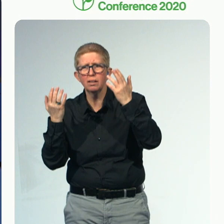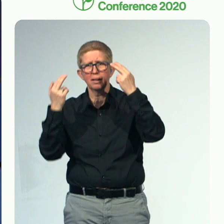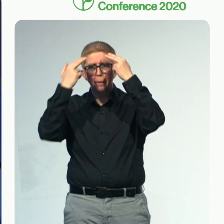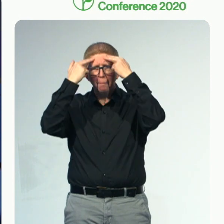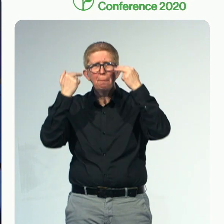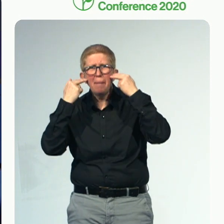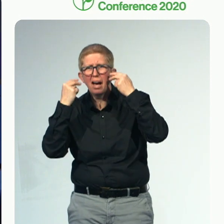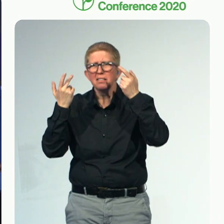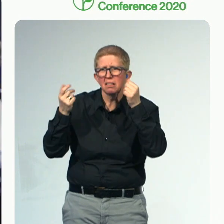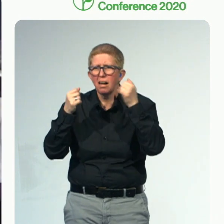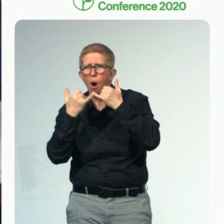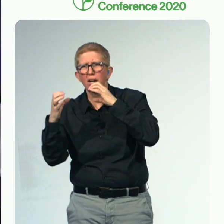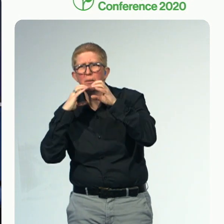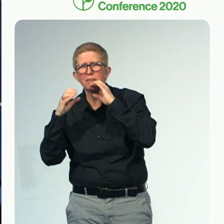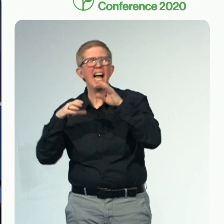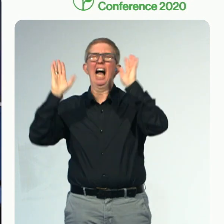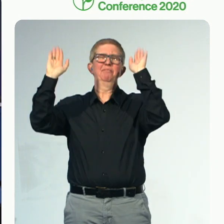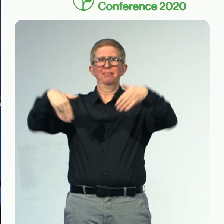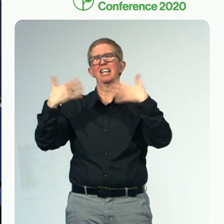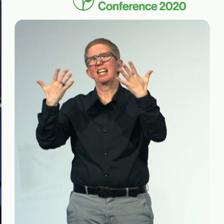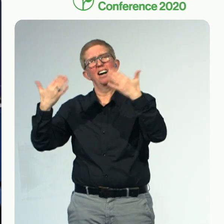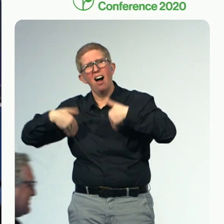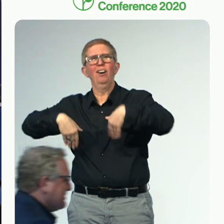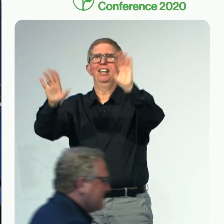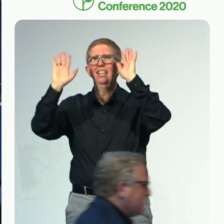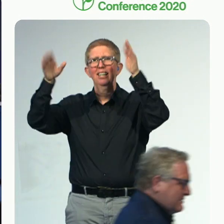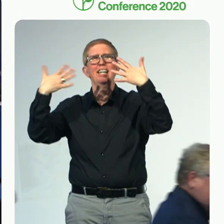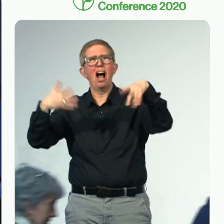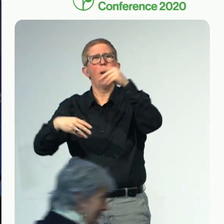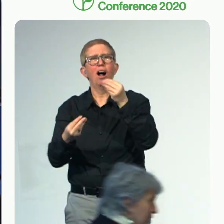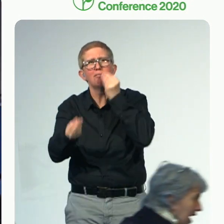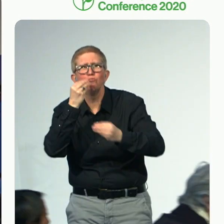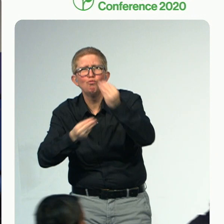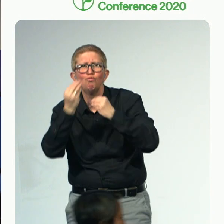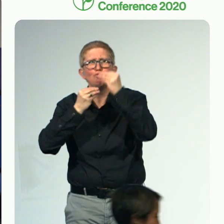parallel sessions, and we'll see you back here at 5 o'clock. So roll the film there.